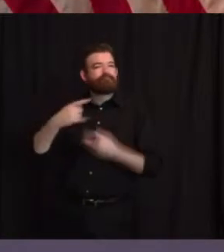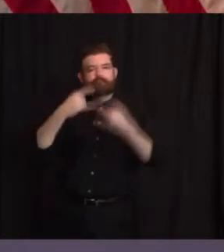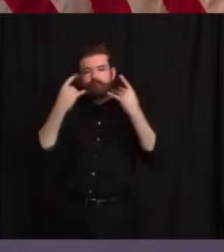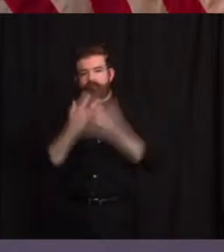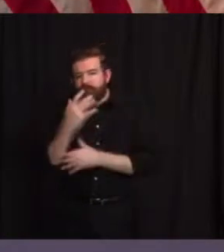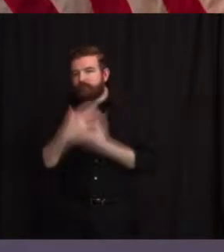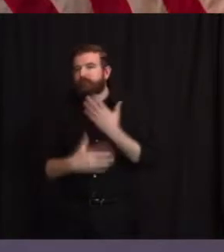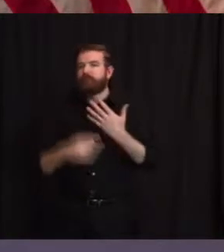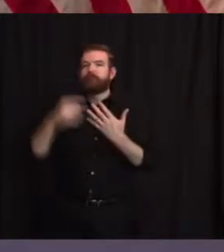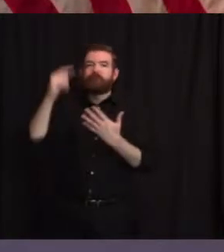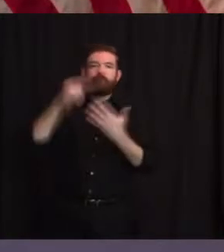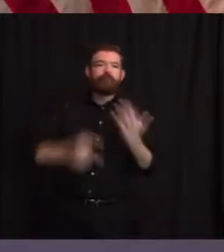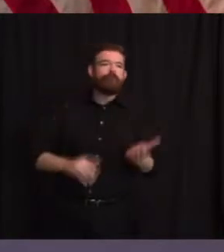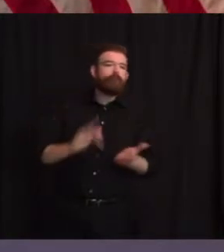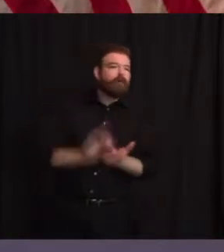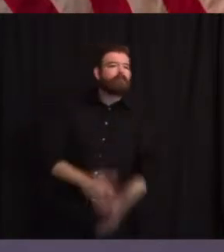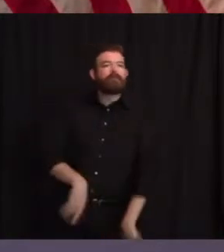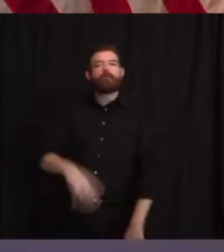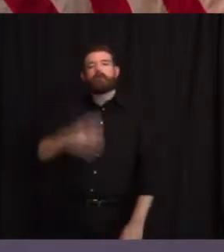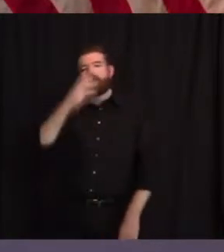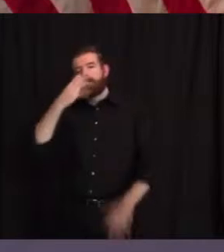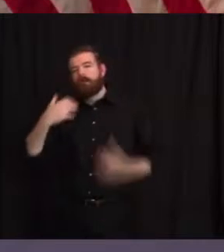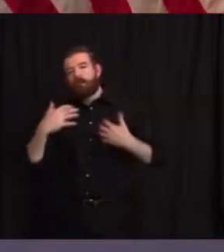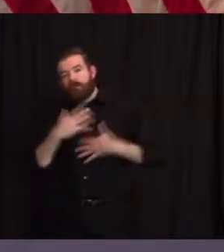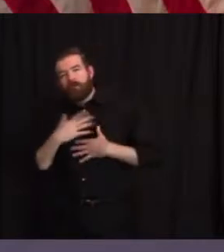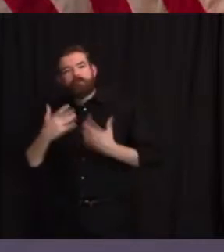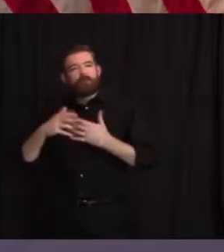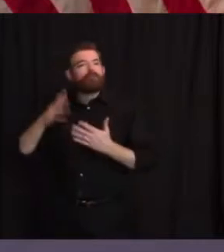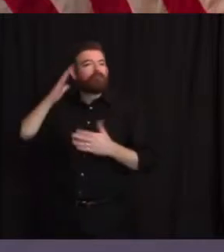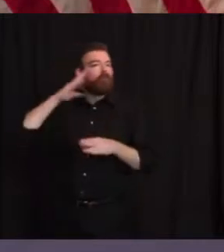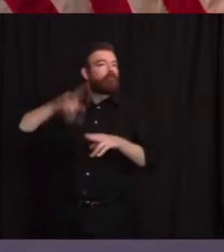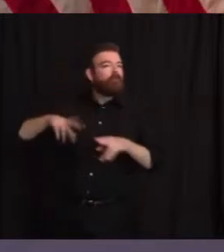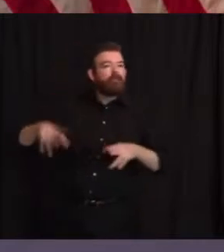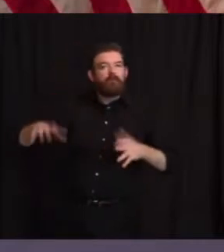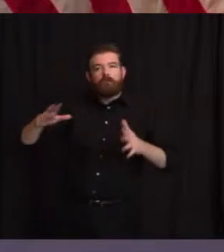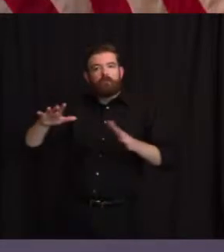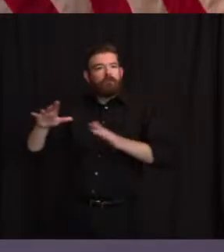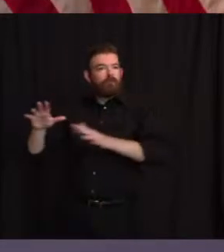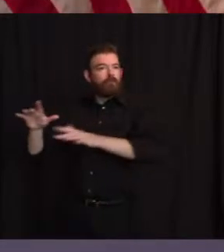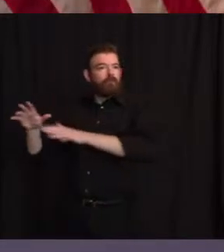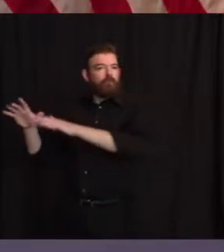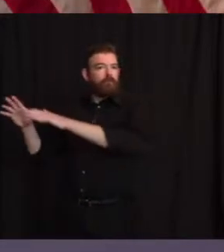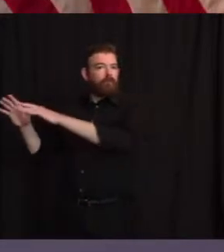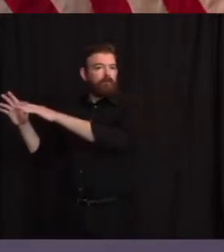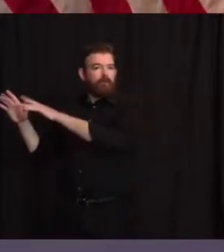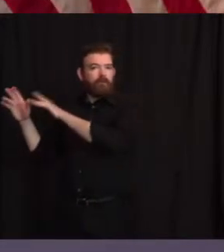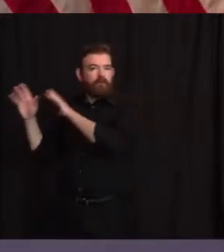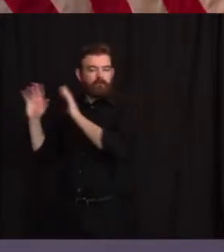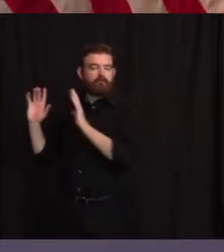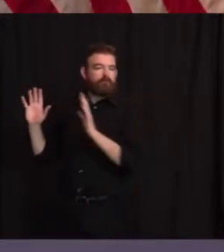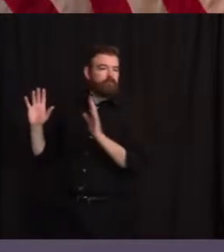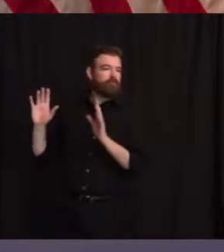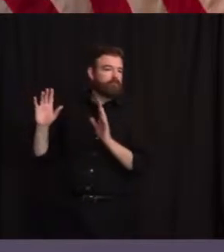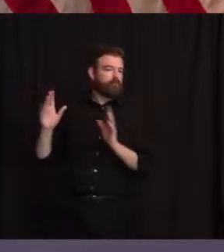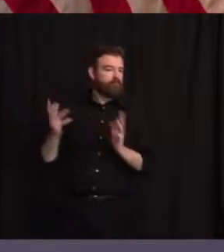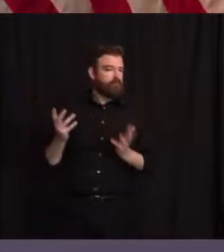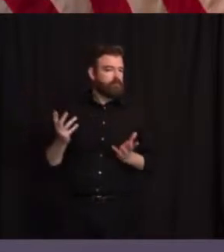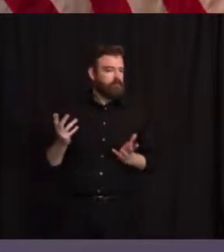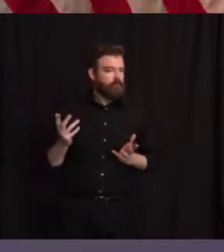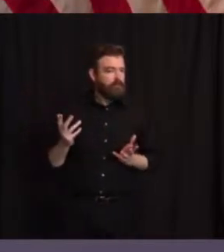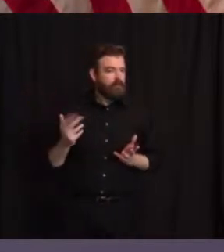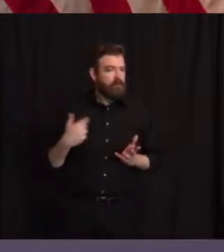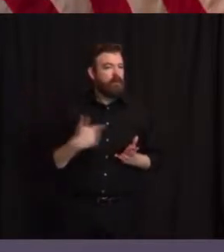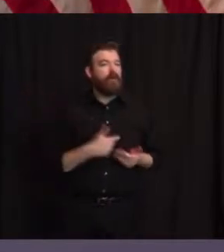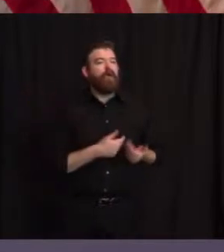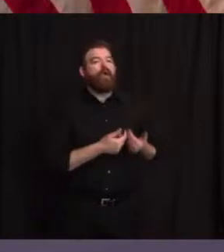medications, ventilators, beds. Dealing with this crisis is a whole lot more beyond the $10 billion shift in